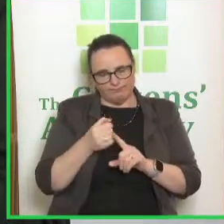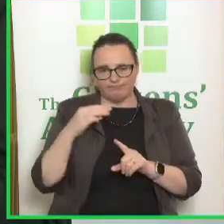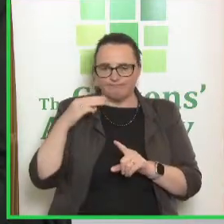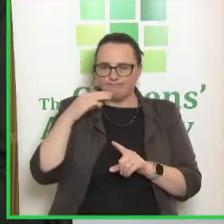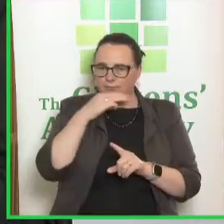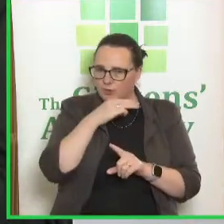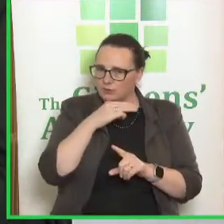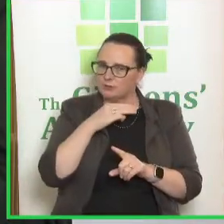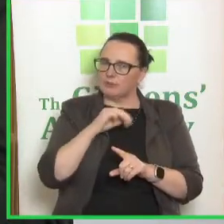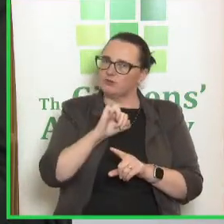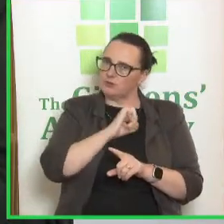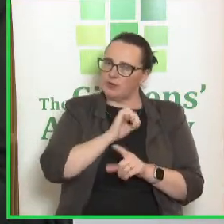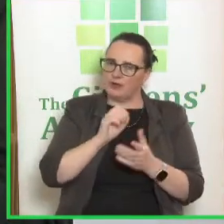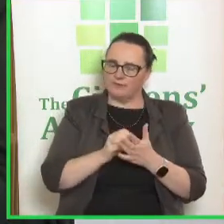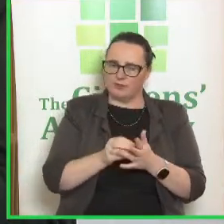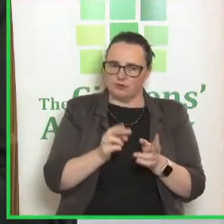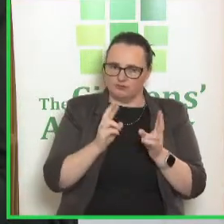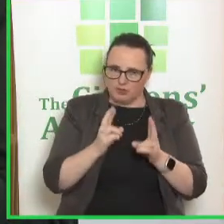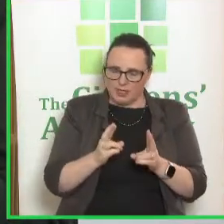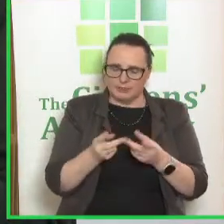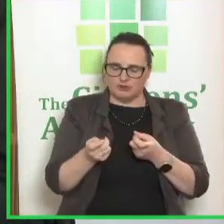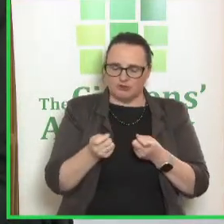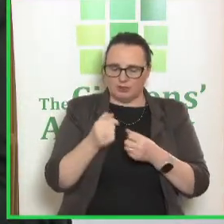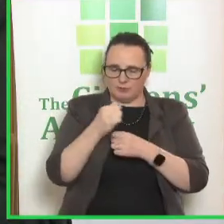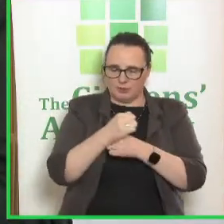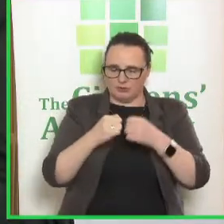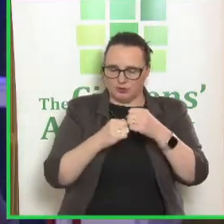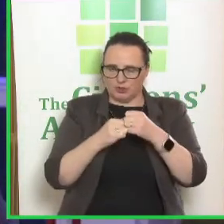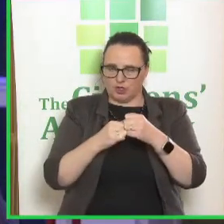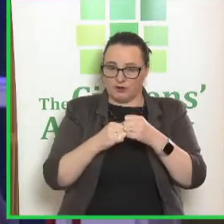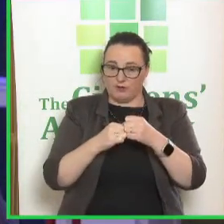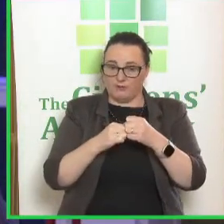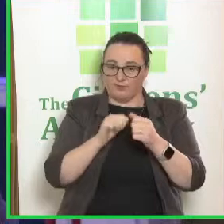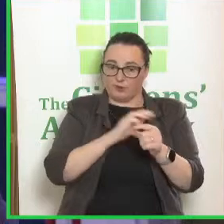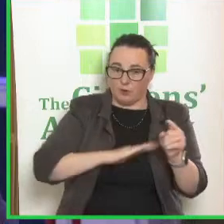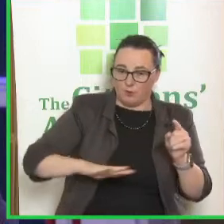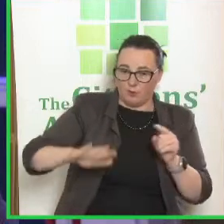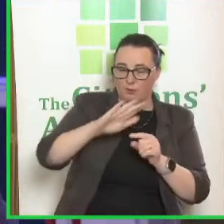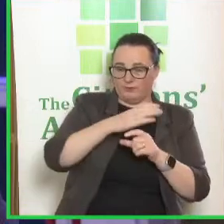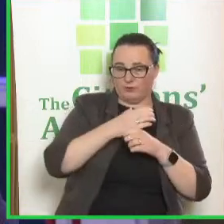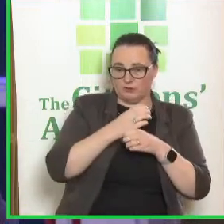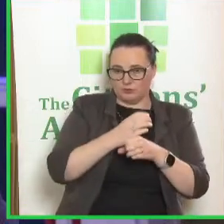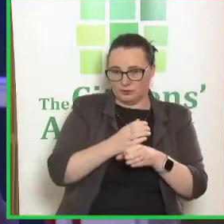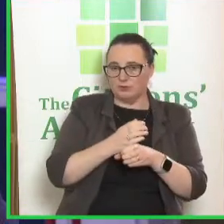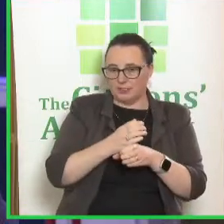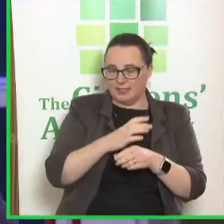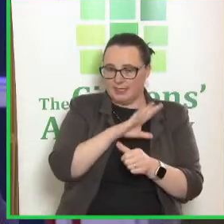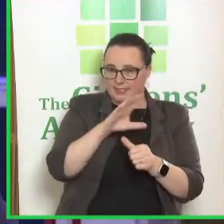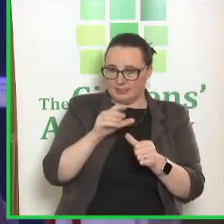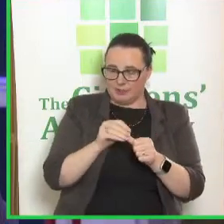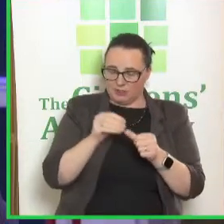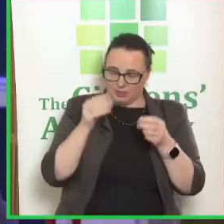a proper treatment structure nationally, with special emphasis on